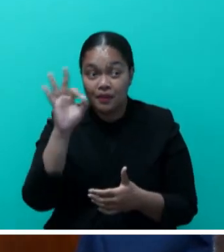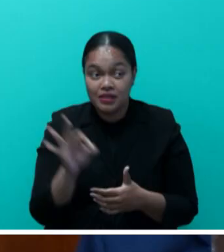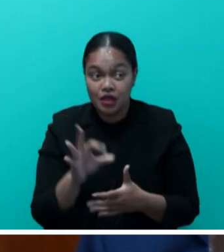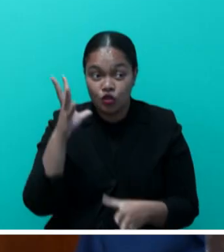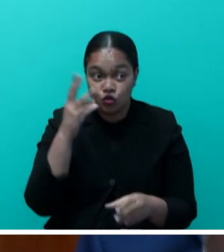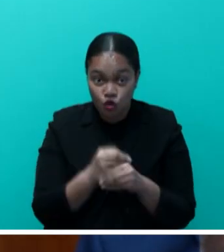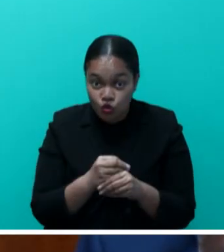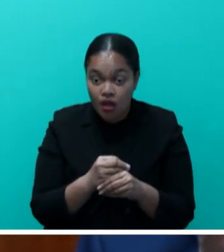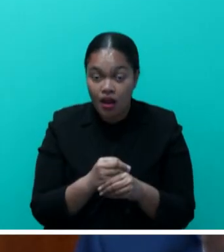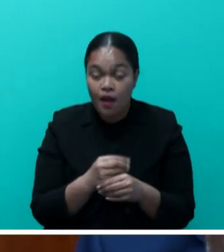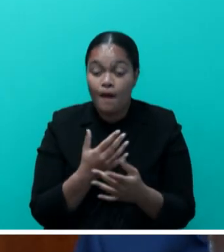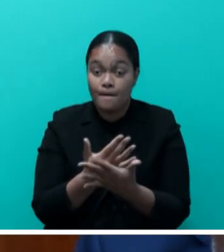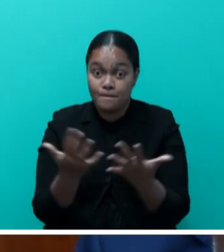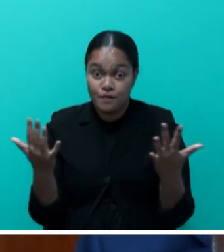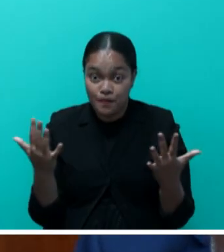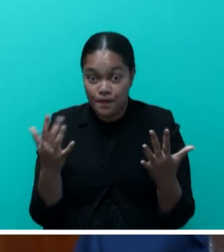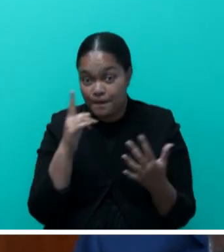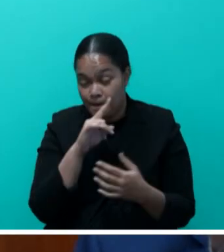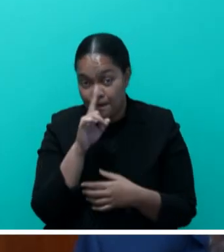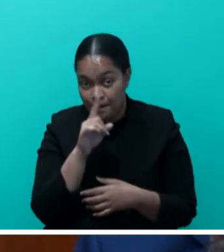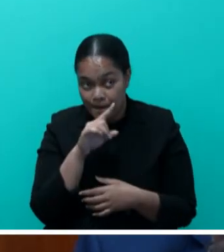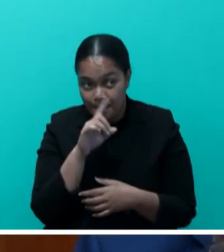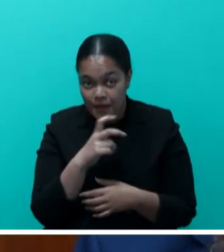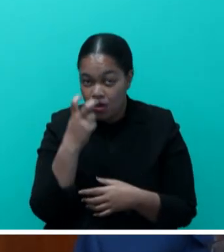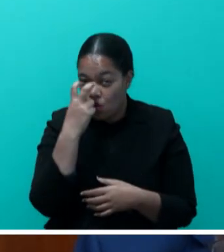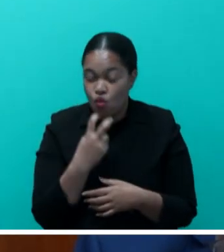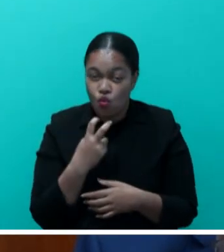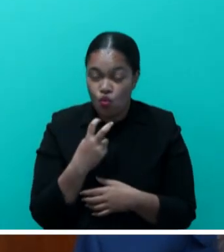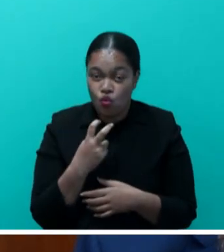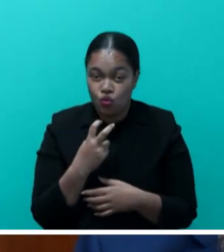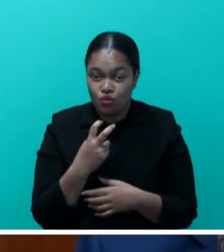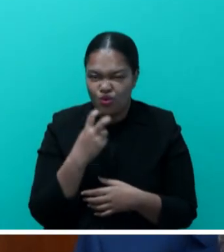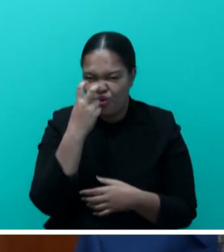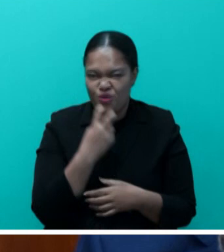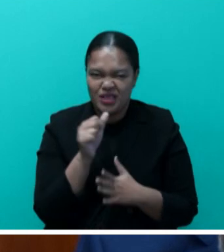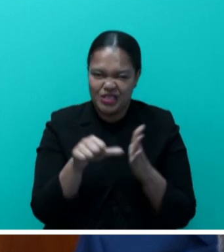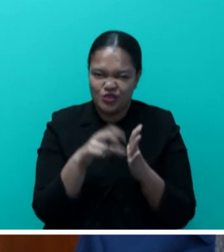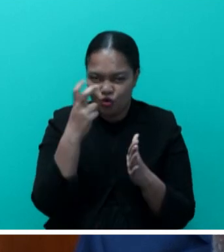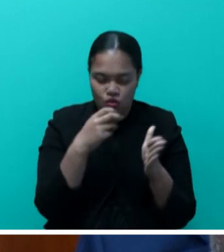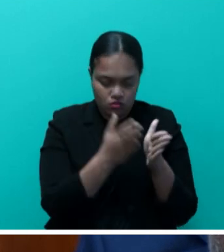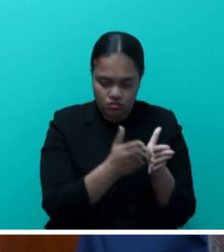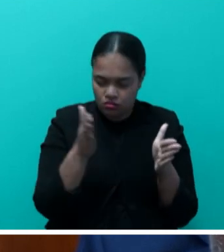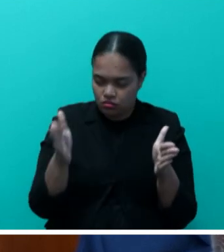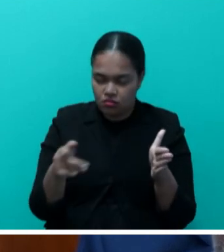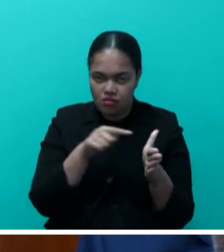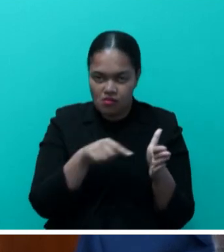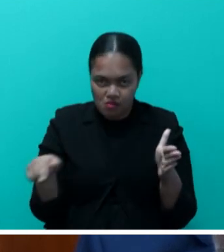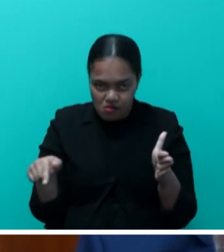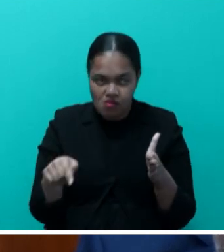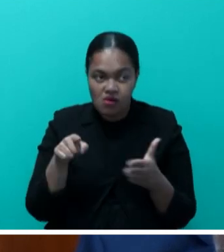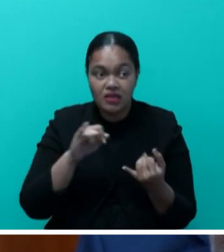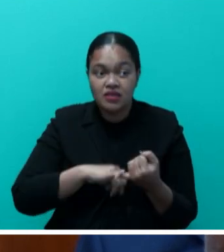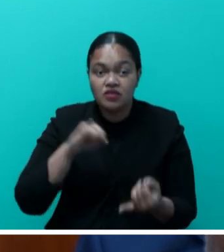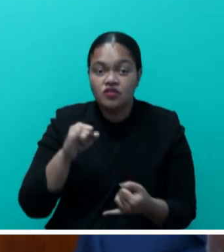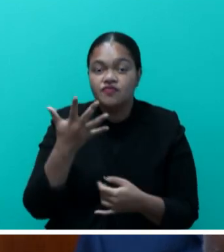total population are under the older persons category. And it's also forecasted an increase